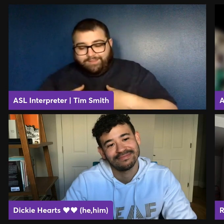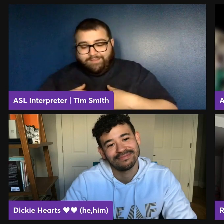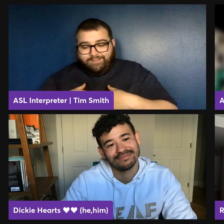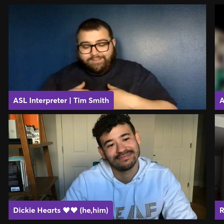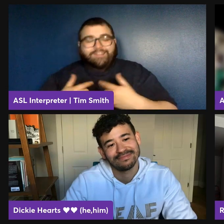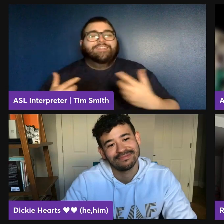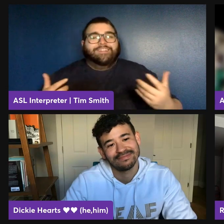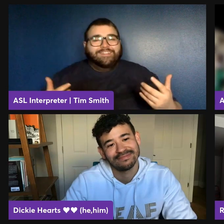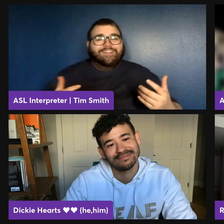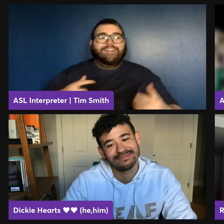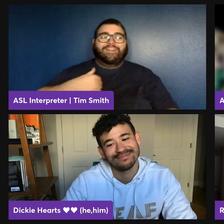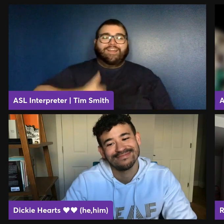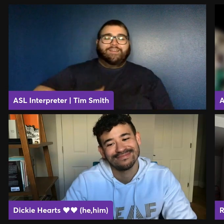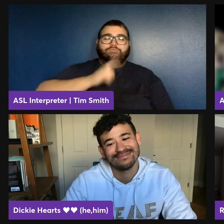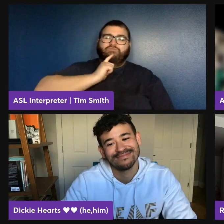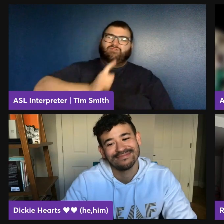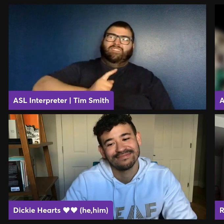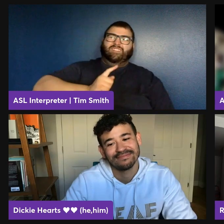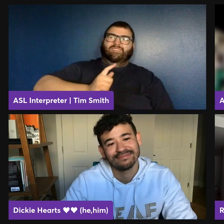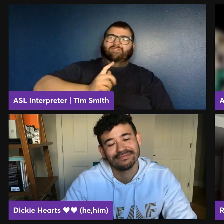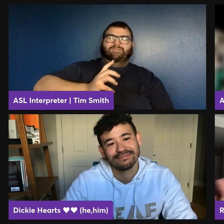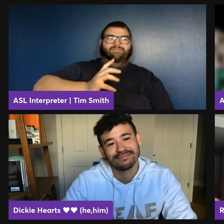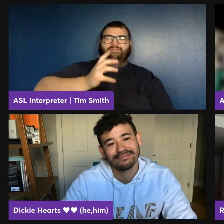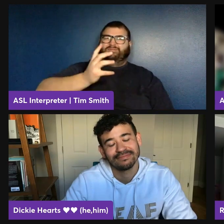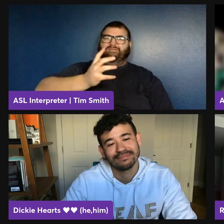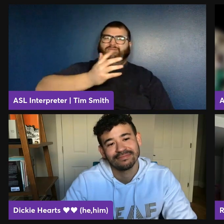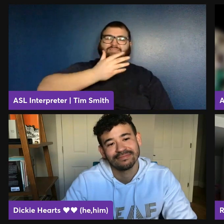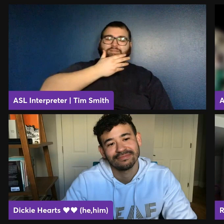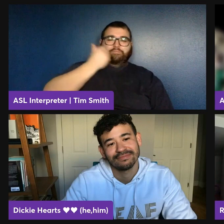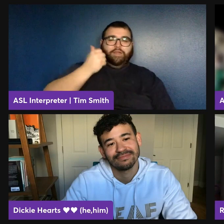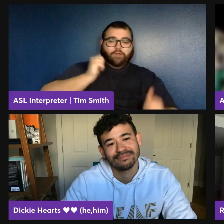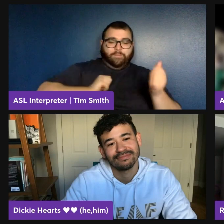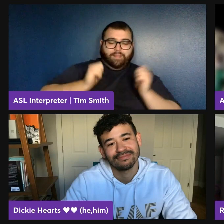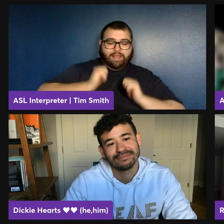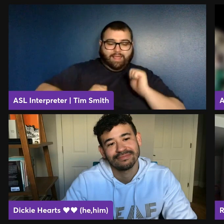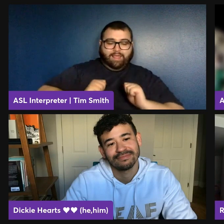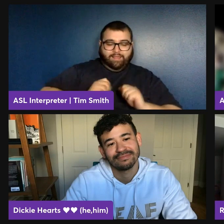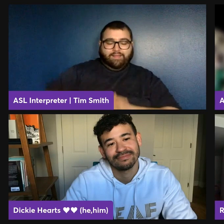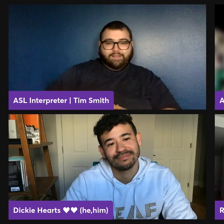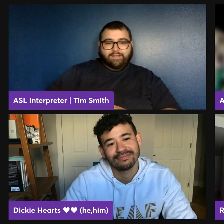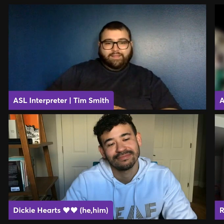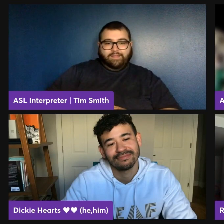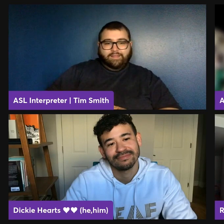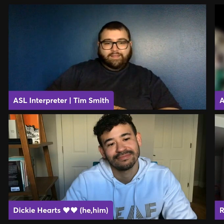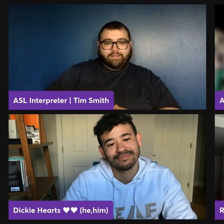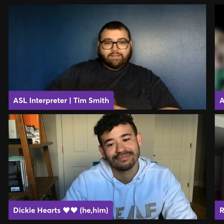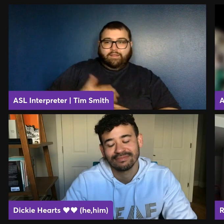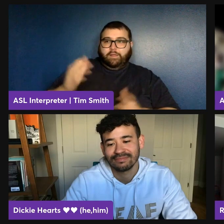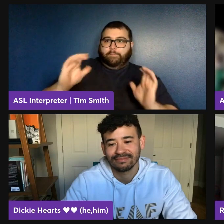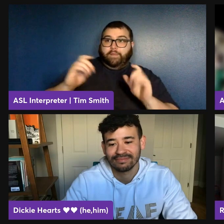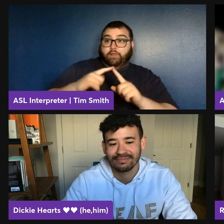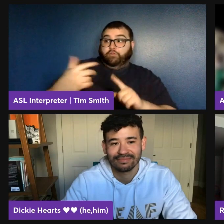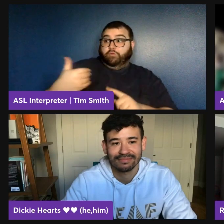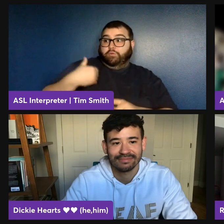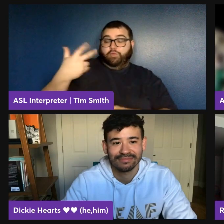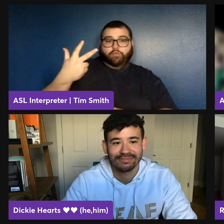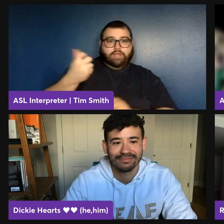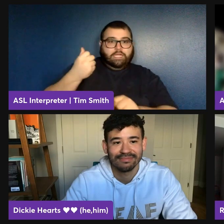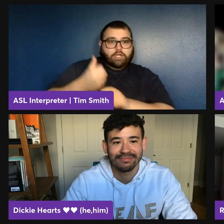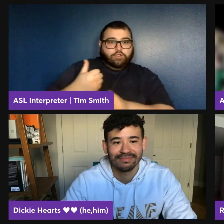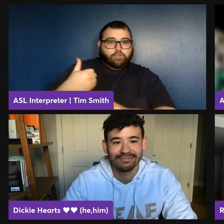really, it's such a better play than it was 3 years ago when it was just me by